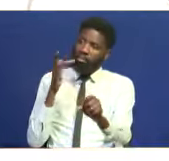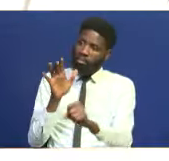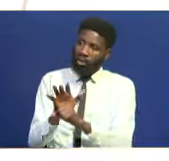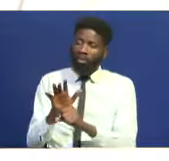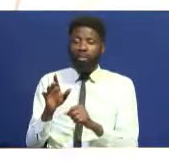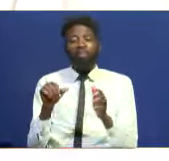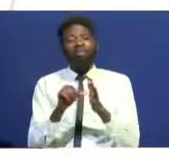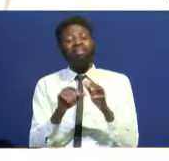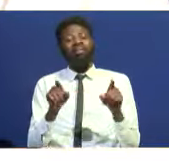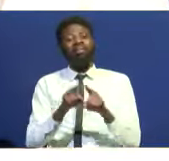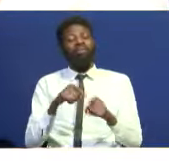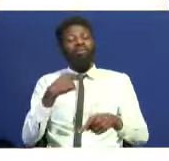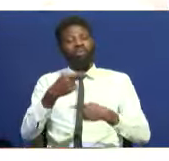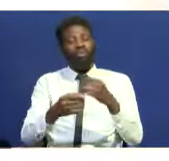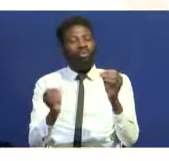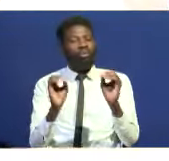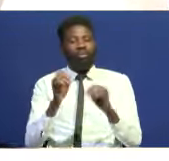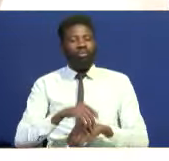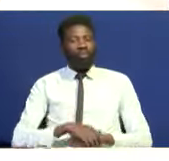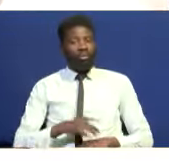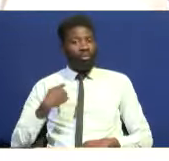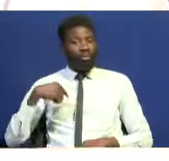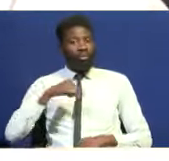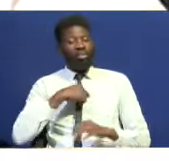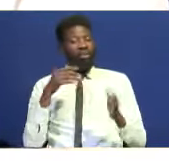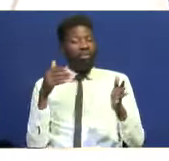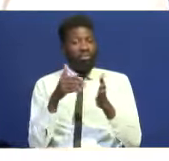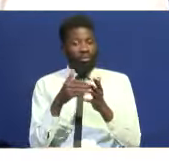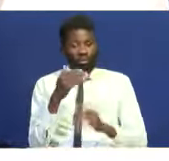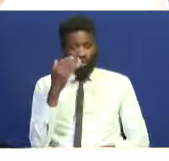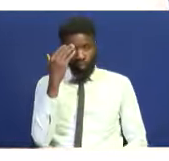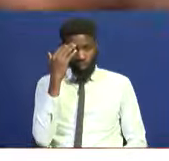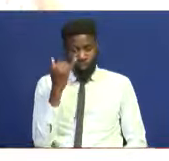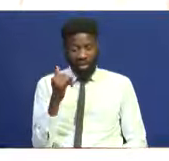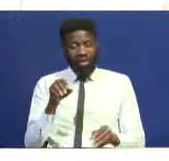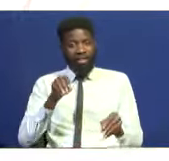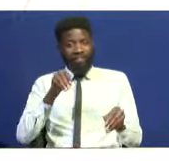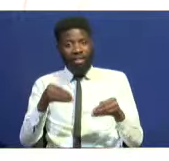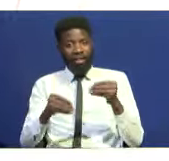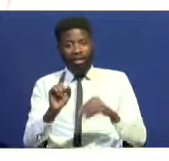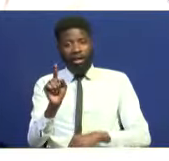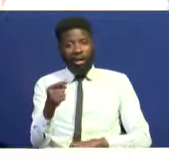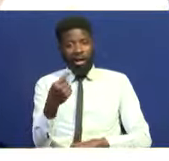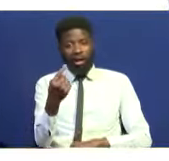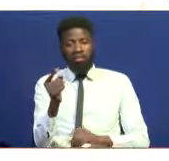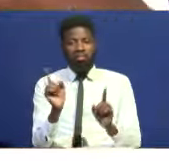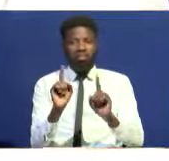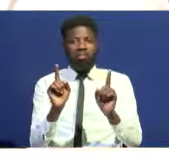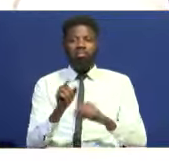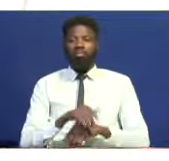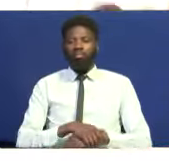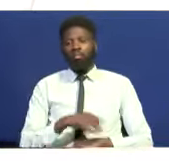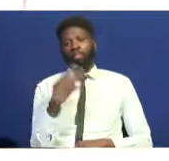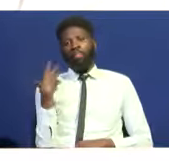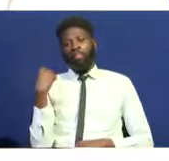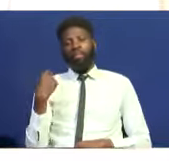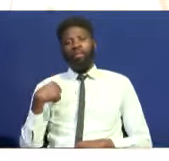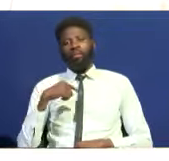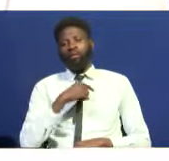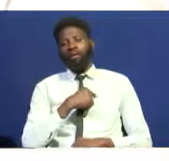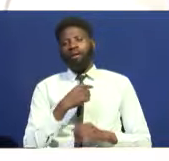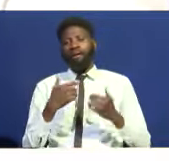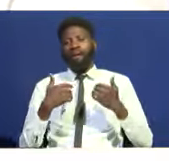continue. Atufungi mashimo juu ya fisi pekee. Juzi tulikuwa na mazishi ya mtoto ambaye alianguka kwa hiyo maji. Shimo imebaki, mvua imenyesha, maji